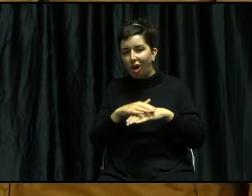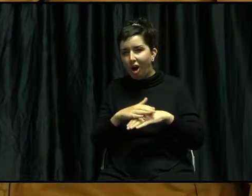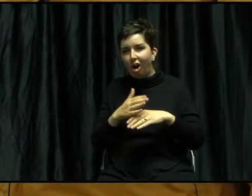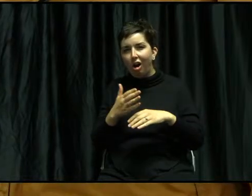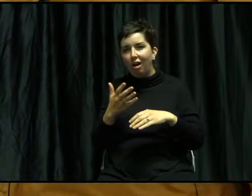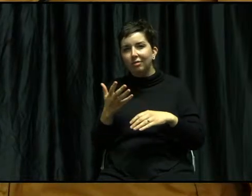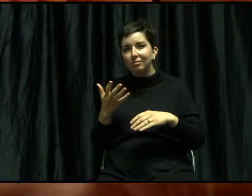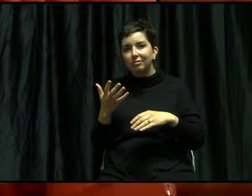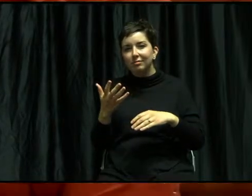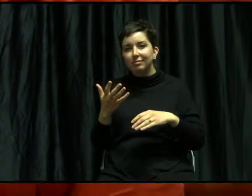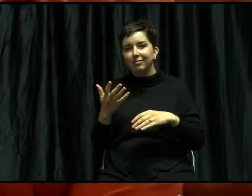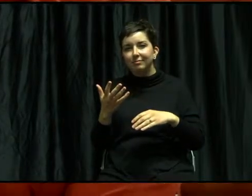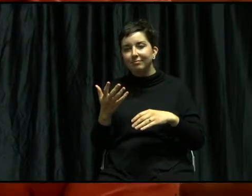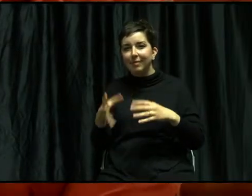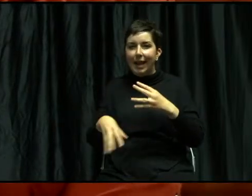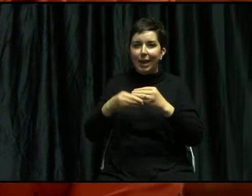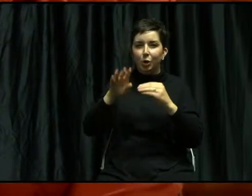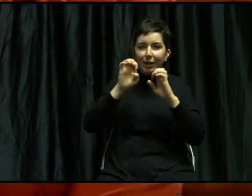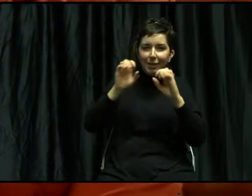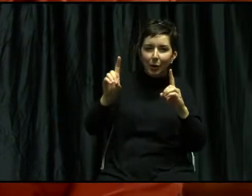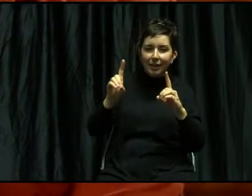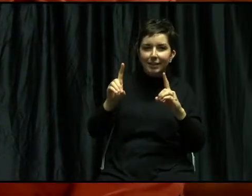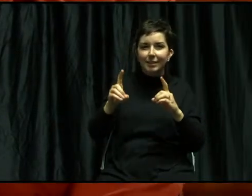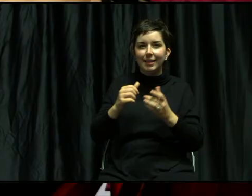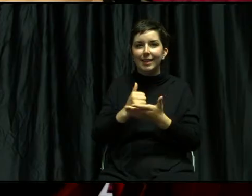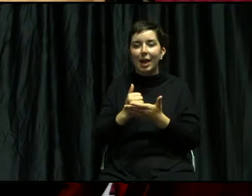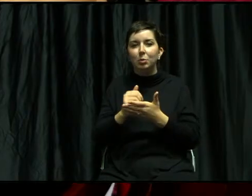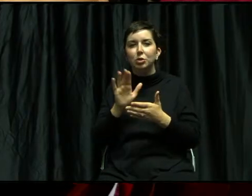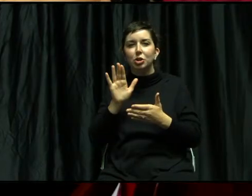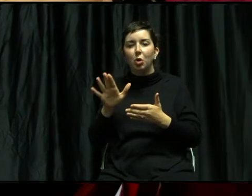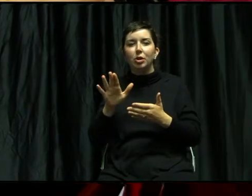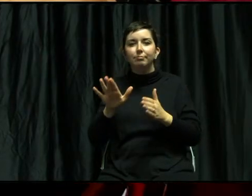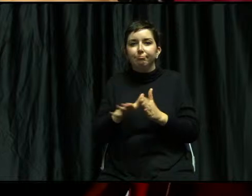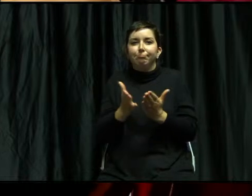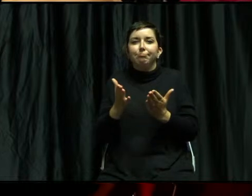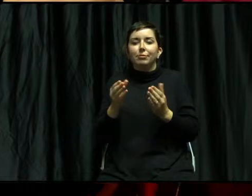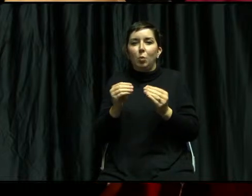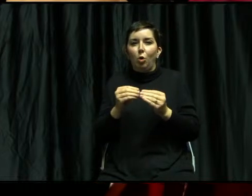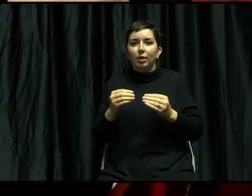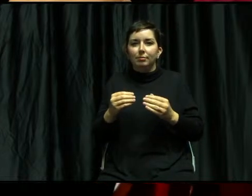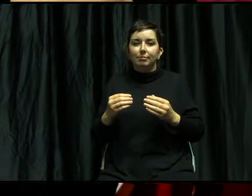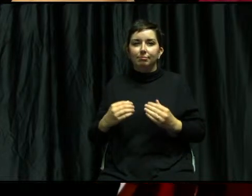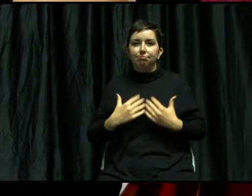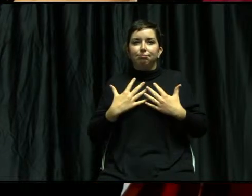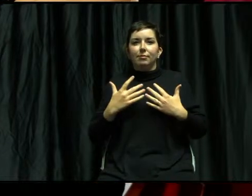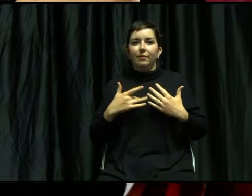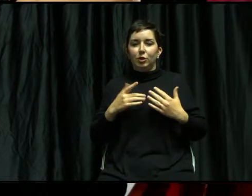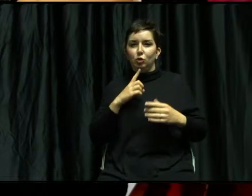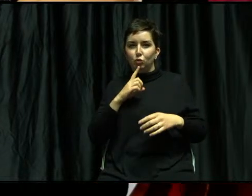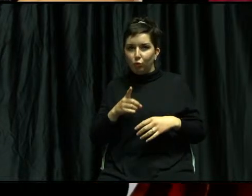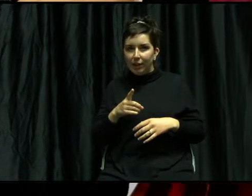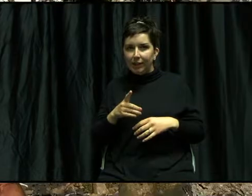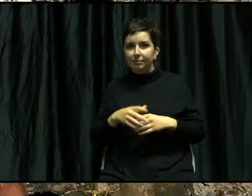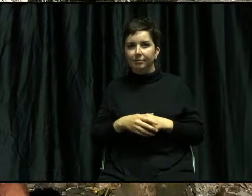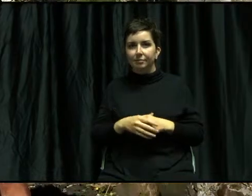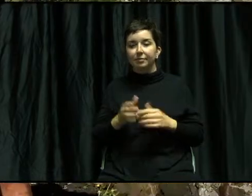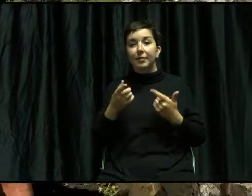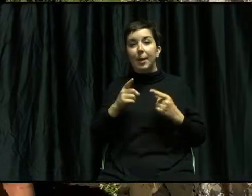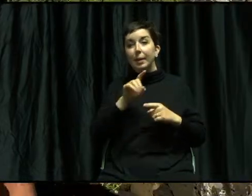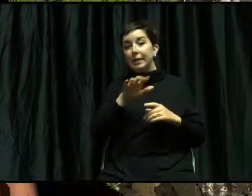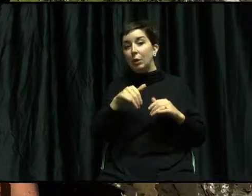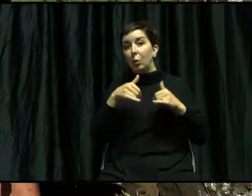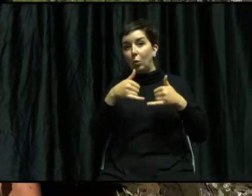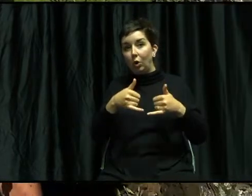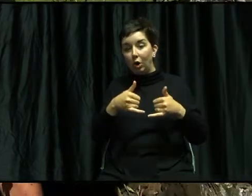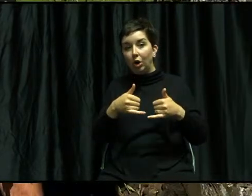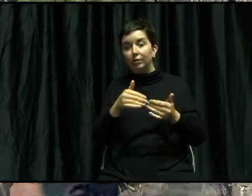addition to your education. It just kind of makes the literature come more alive. A recipient of the Boardman-Tasker Mountain Literature Award, Dr. Voss